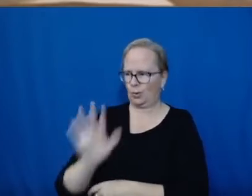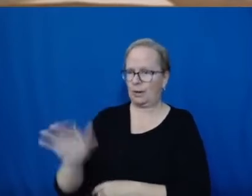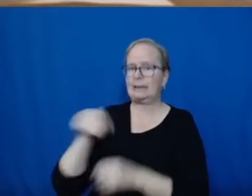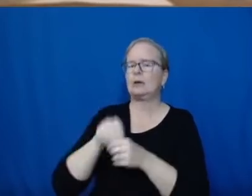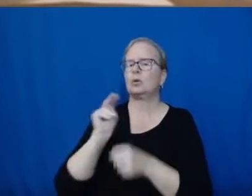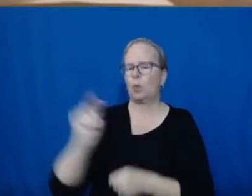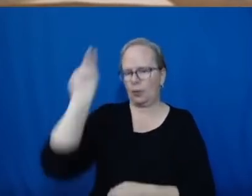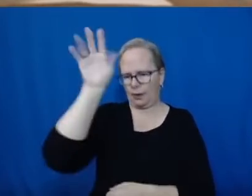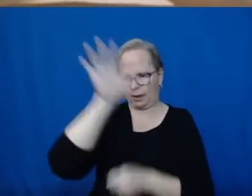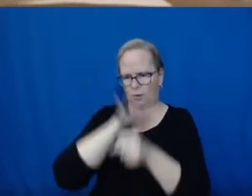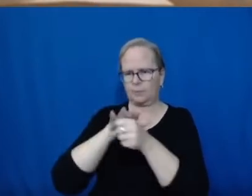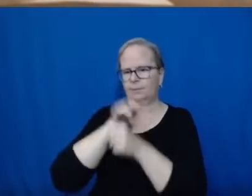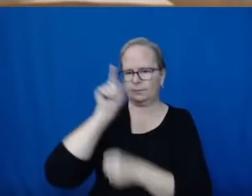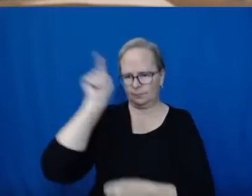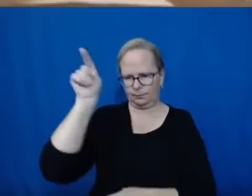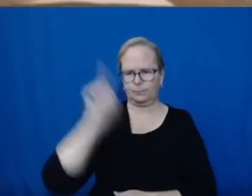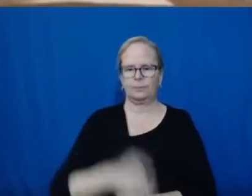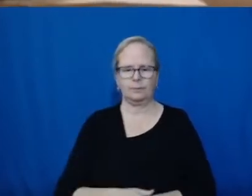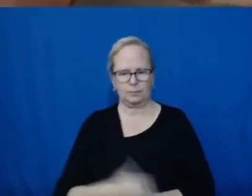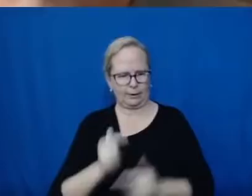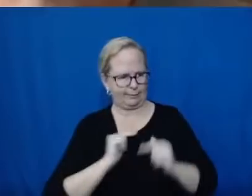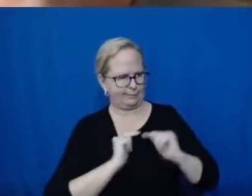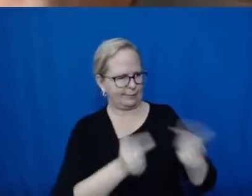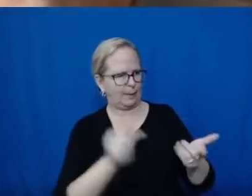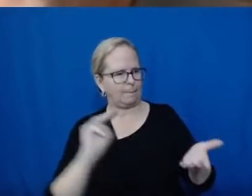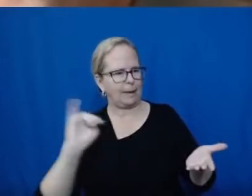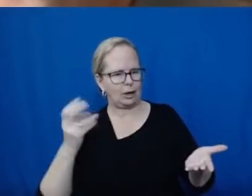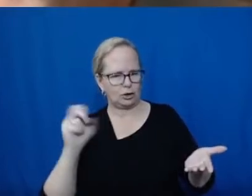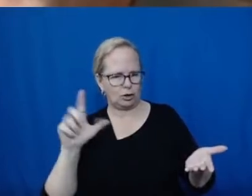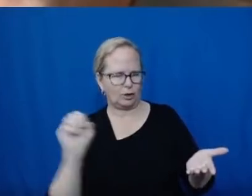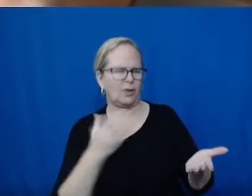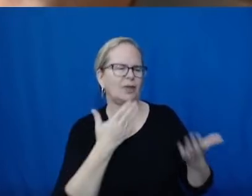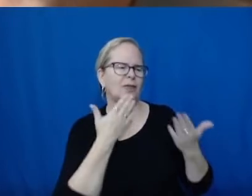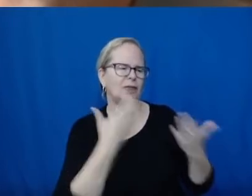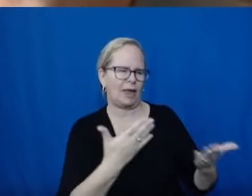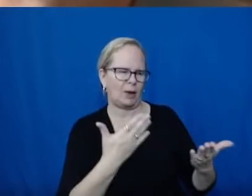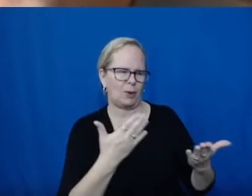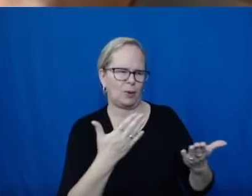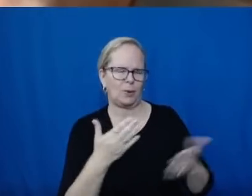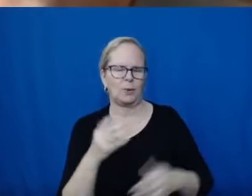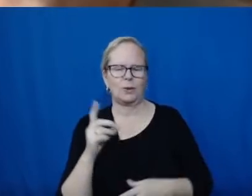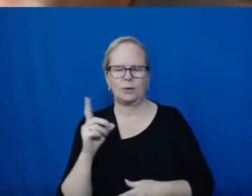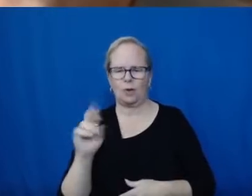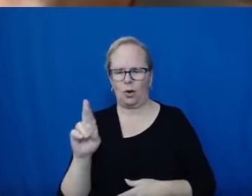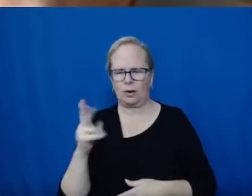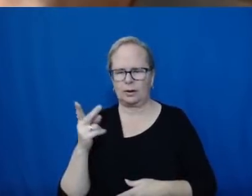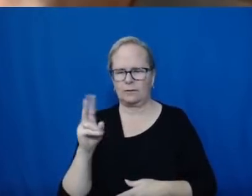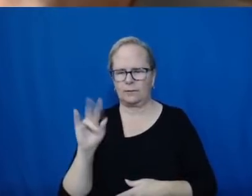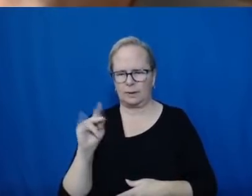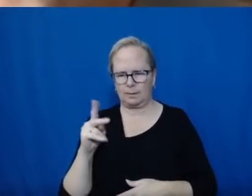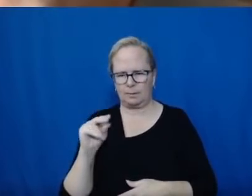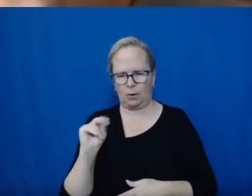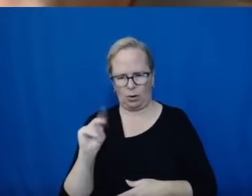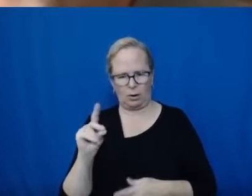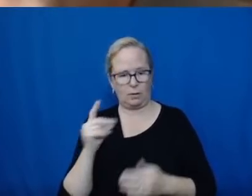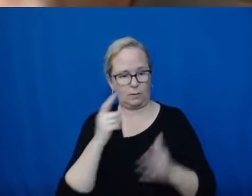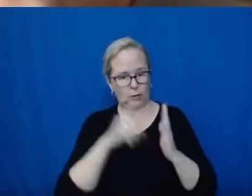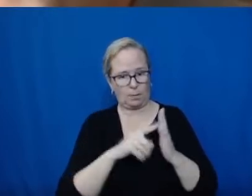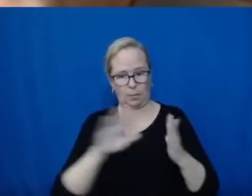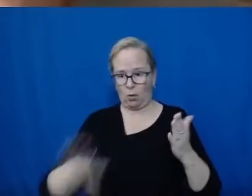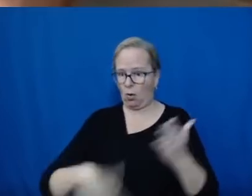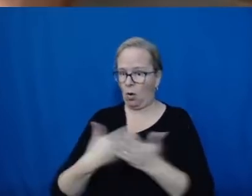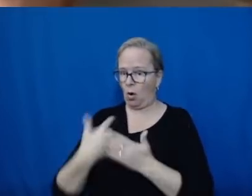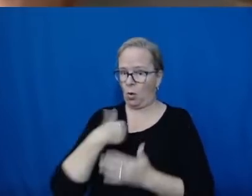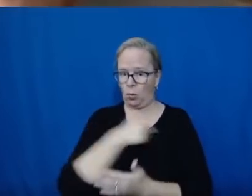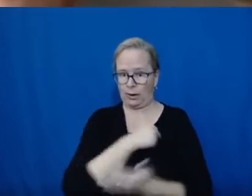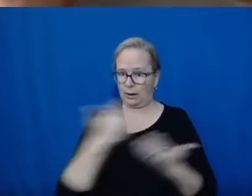in the north. So back to you, Michelle. Thank you very much, Dr. Vipond. And on behalf of everybody at Protect Our Province,